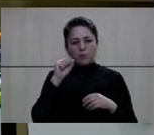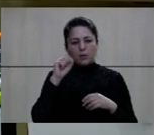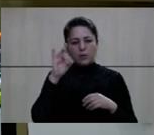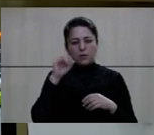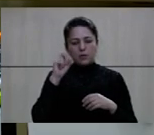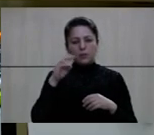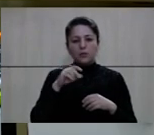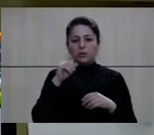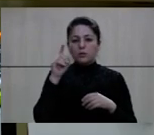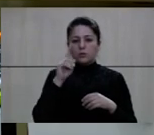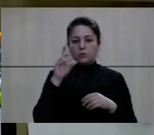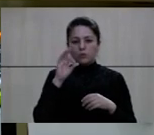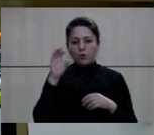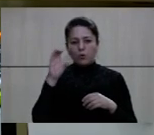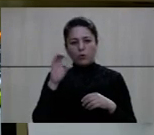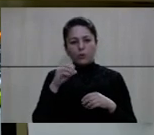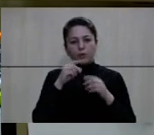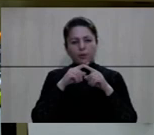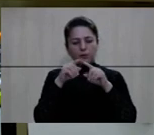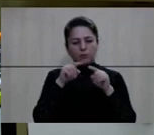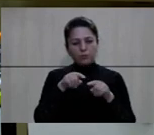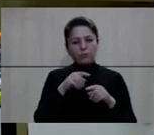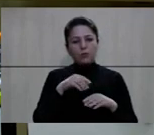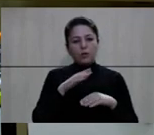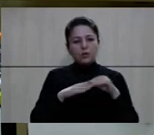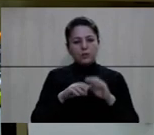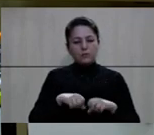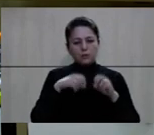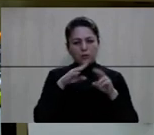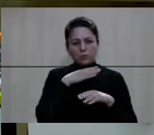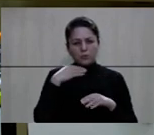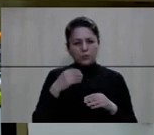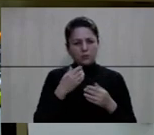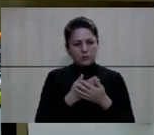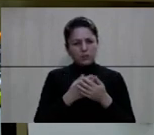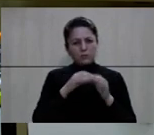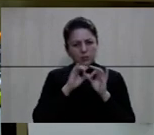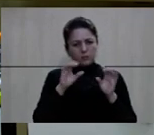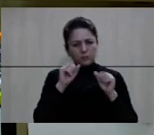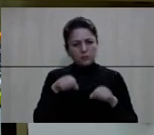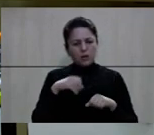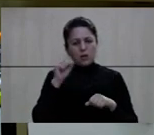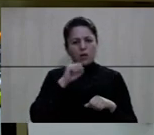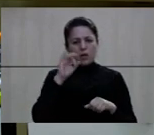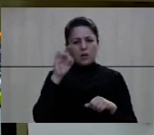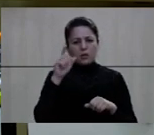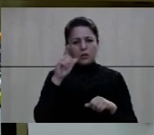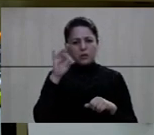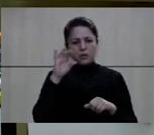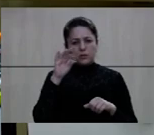kasb turlariga bir nechta misol keltirishimiz mumkin. Ulardan bittasi agronomni qanday bog'liqligini hozir sizlar